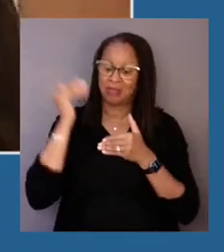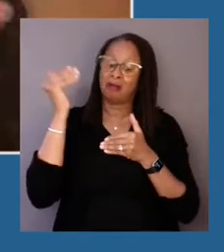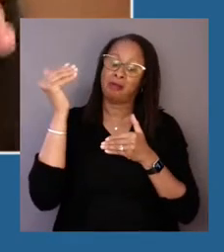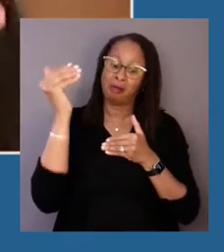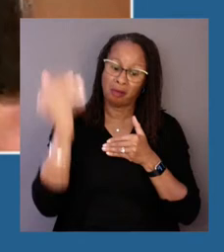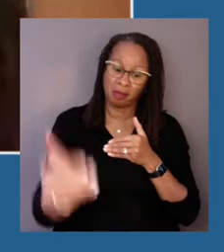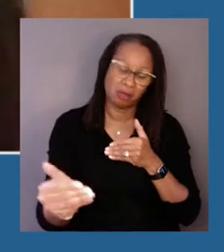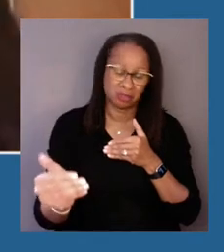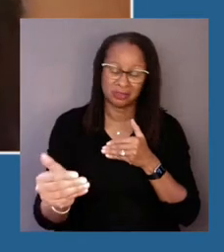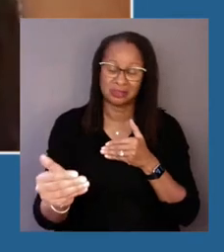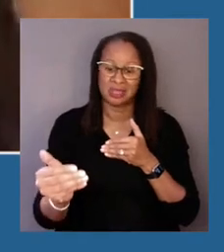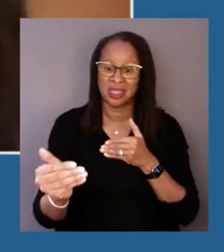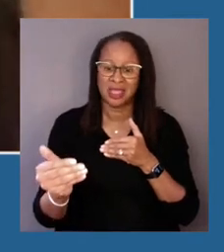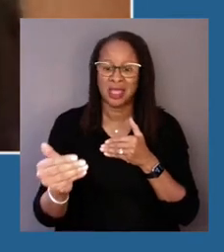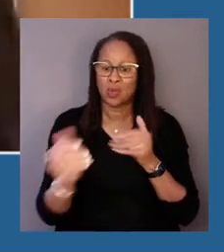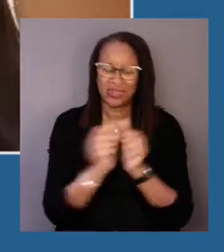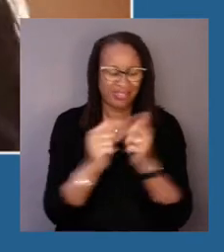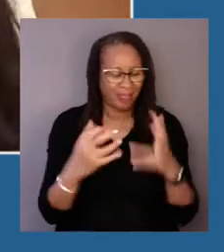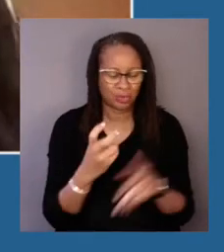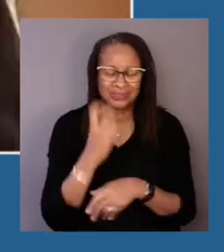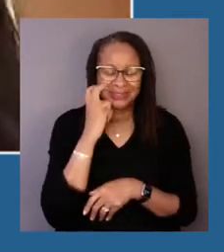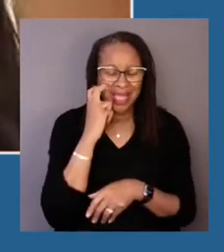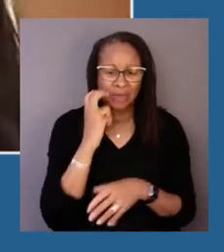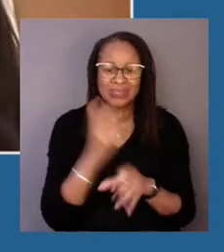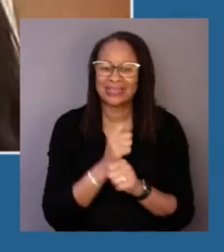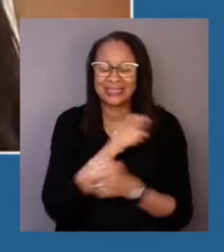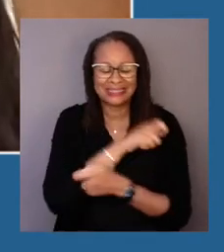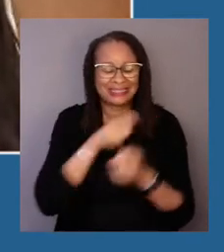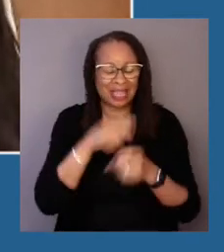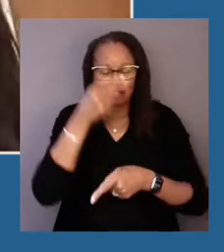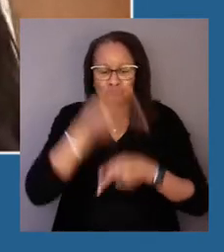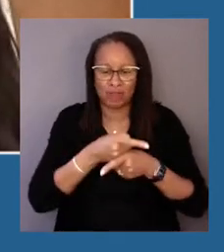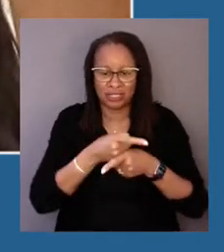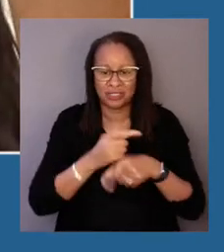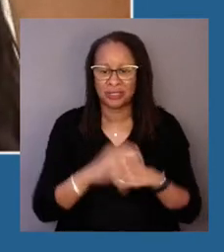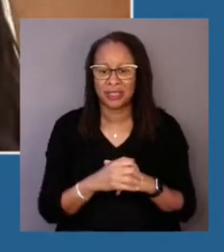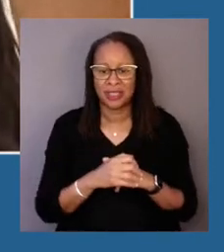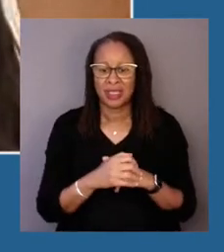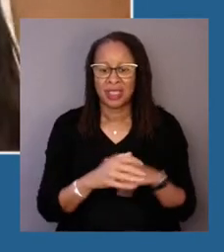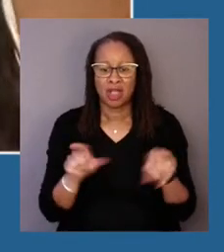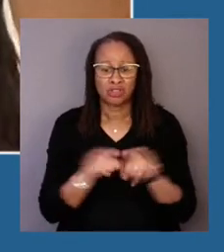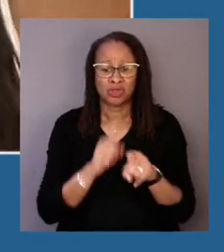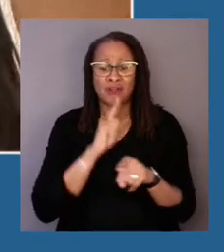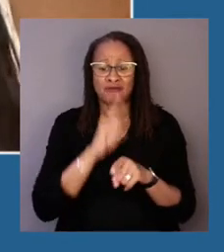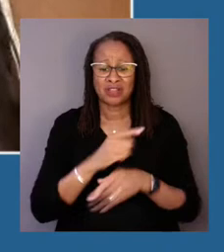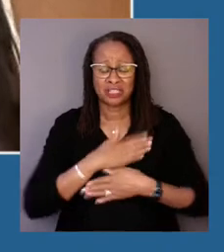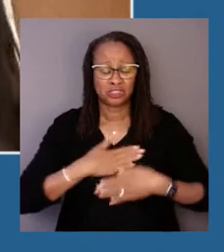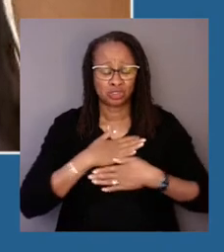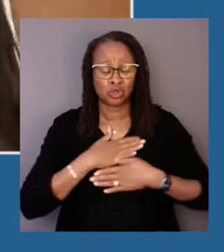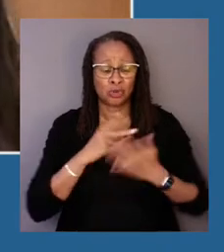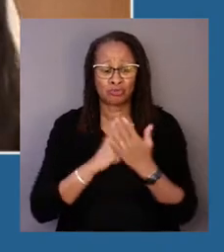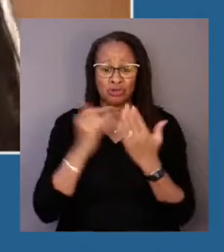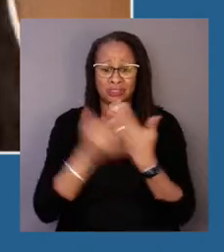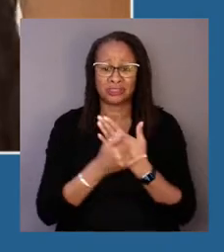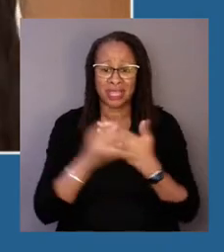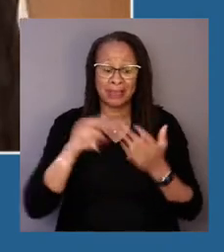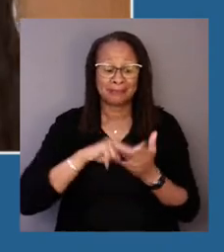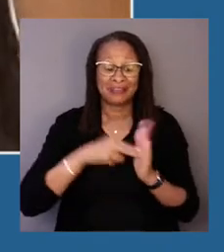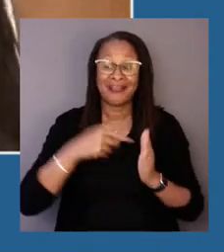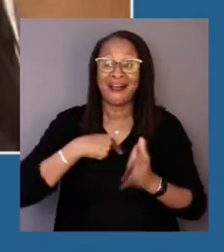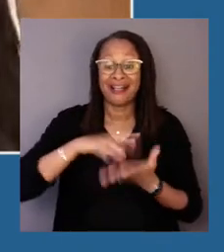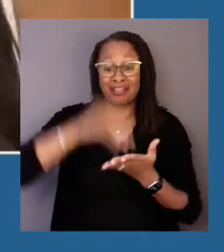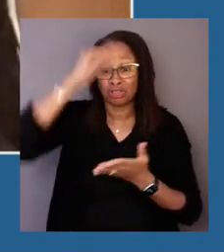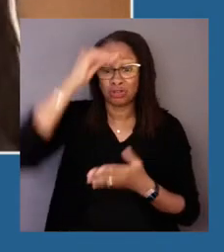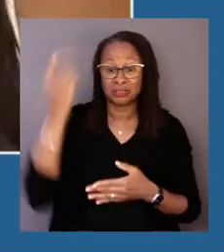beyond a shadow of a doubt about getting it exactly right. And I also really enjoy projects that mean that I learn something. I had no